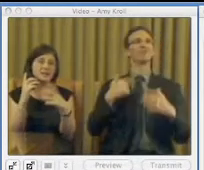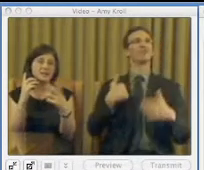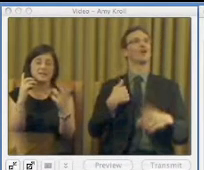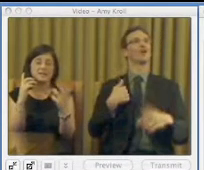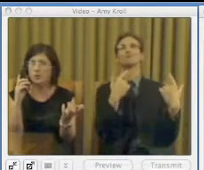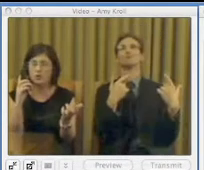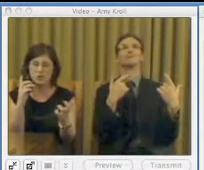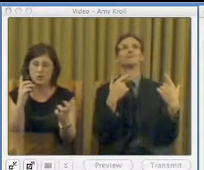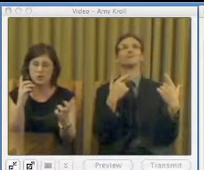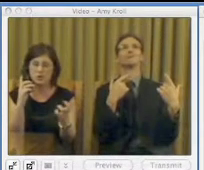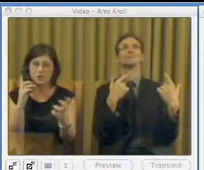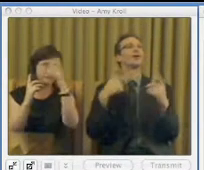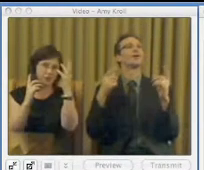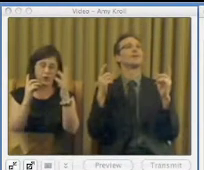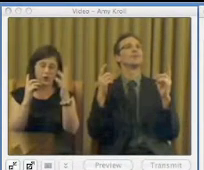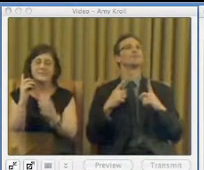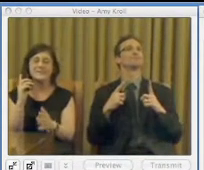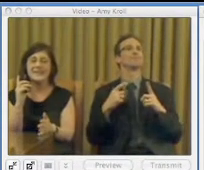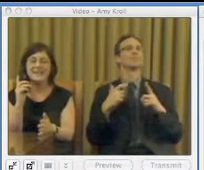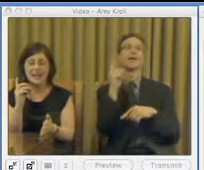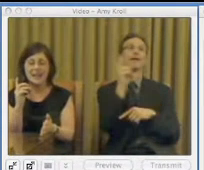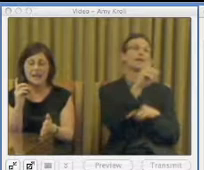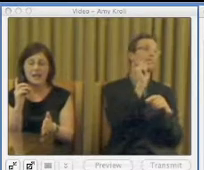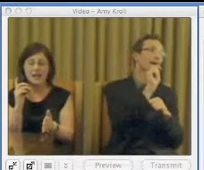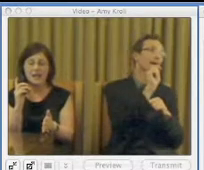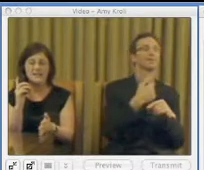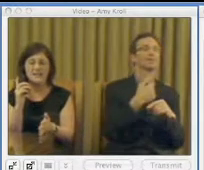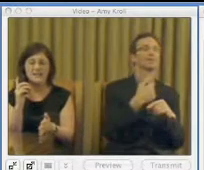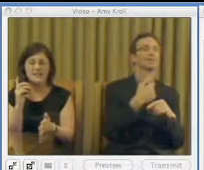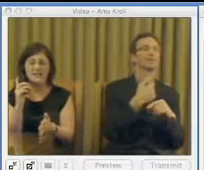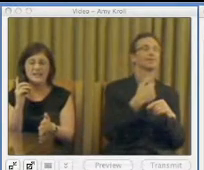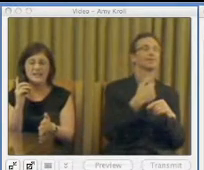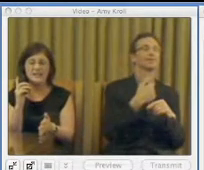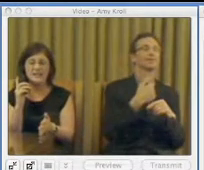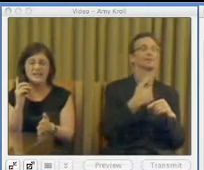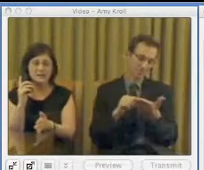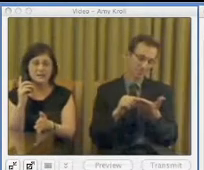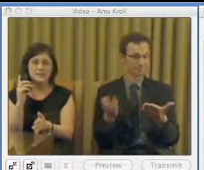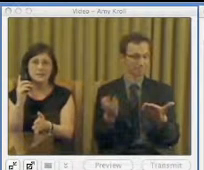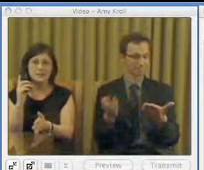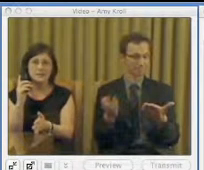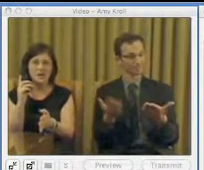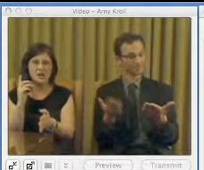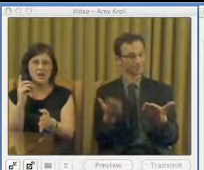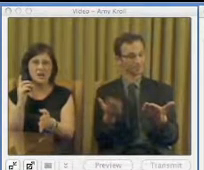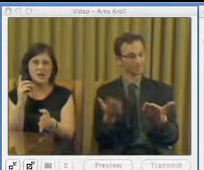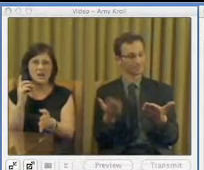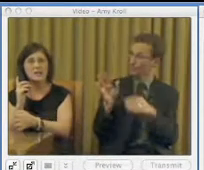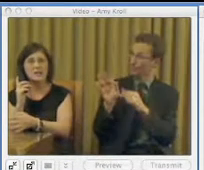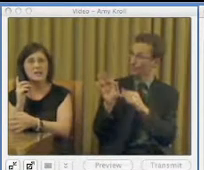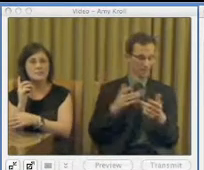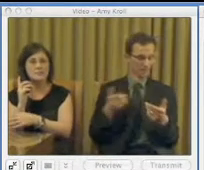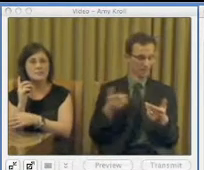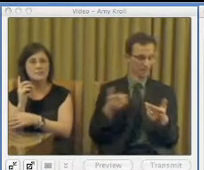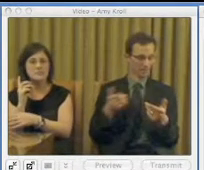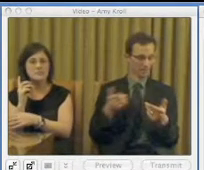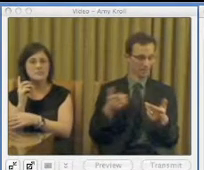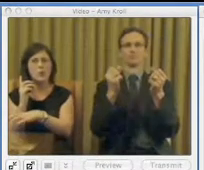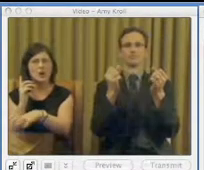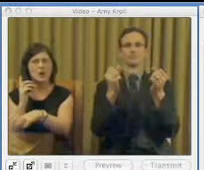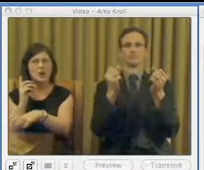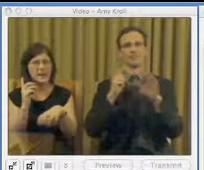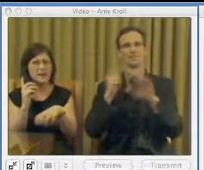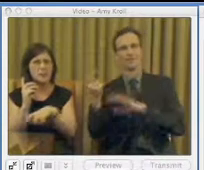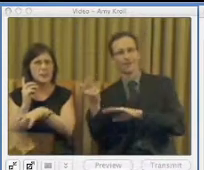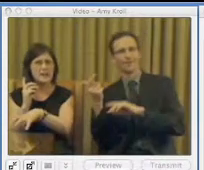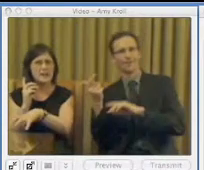I read the paper, I did the crossword, you know. And it never felt right. but I did it because my colleagues